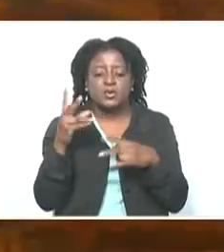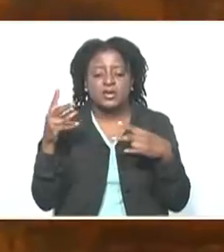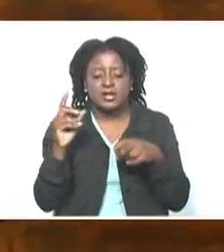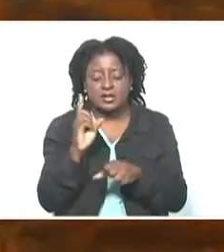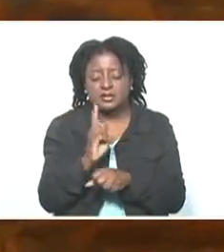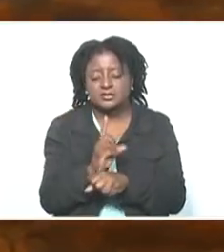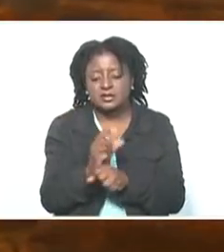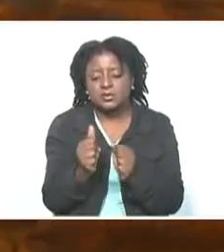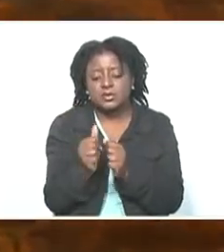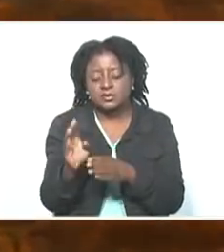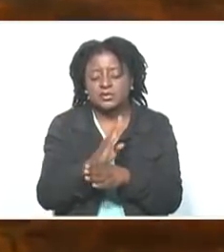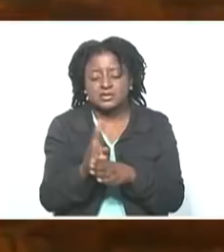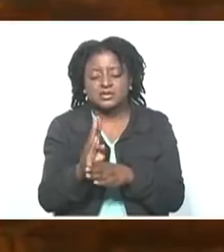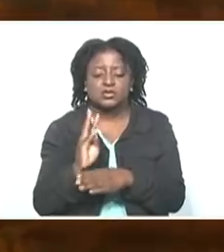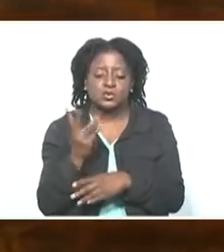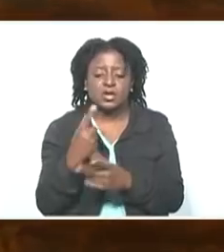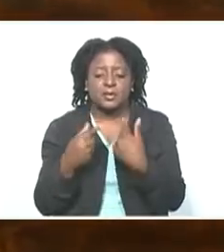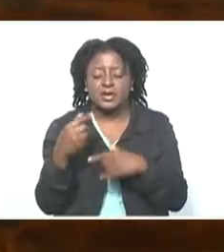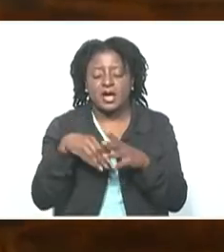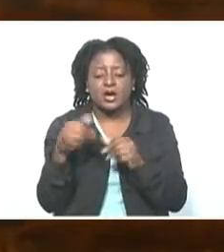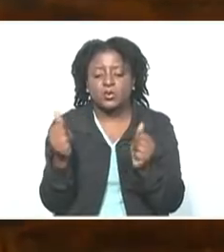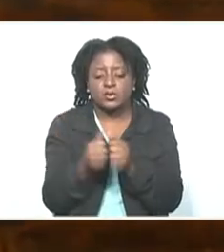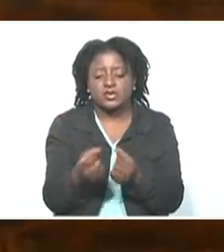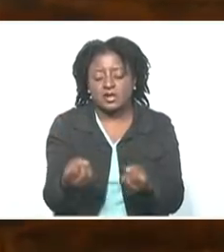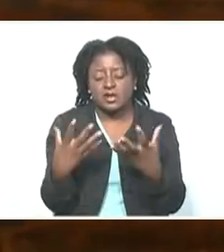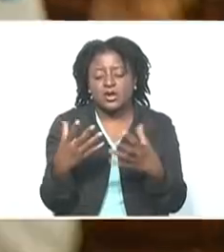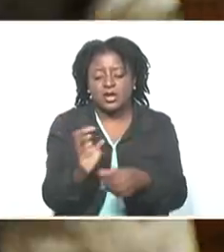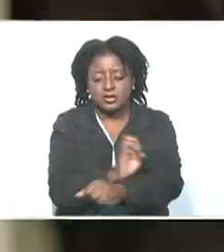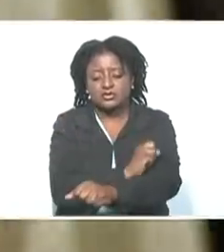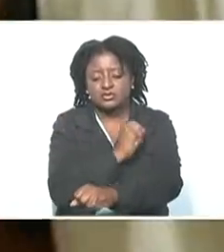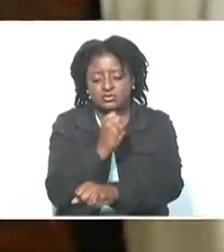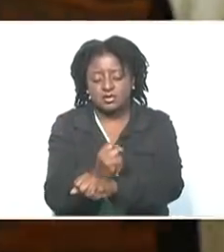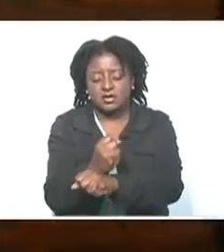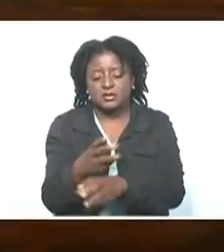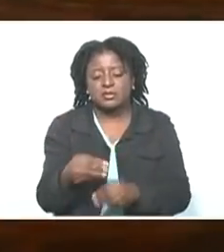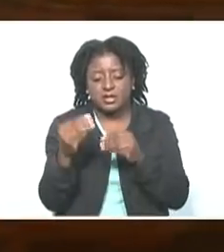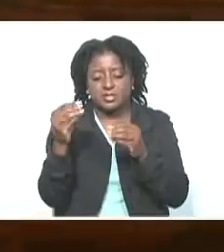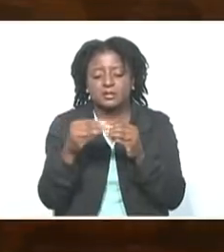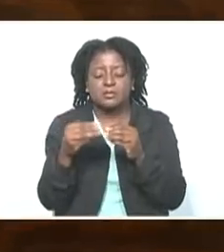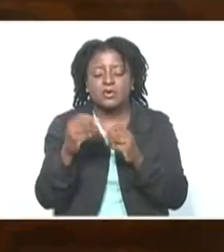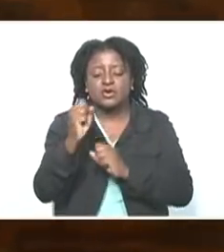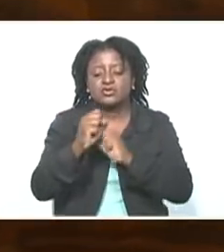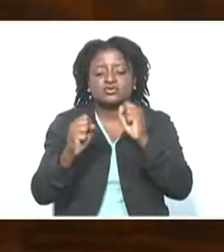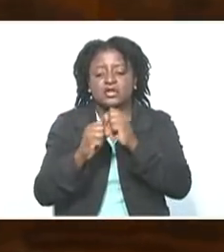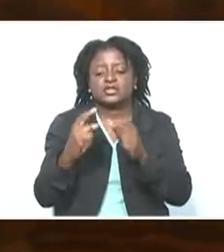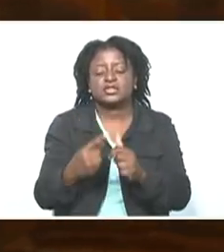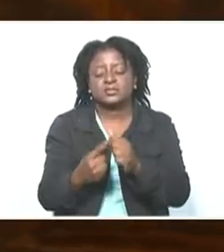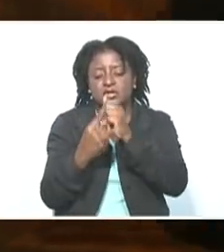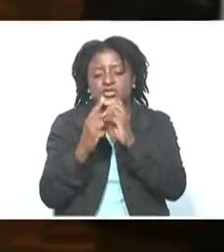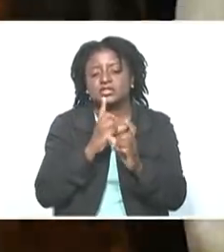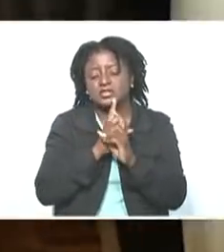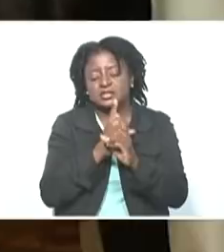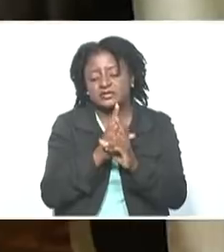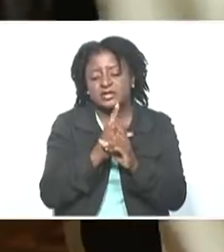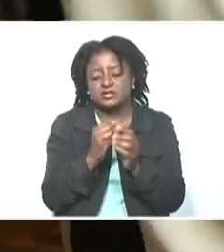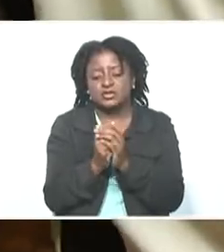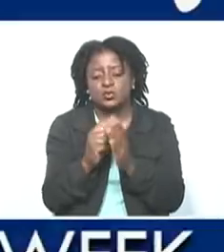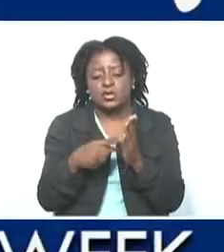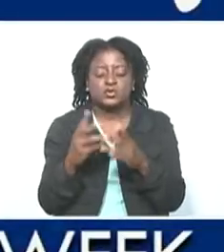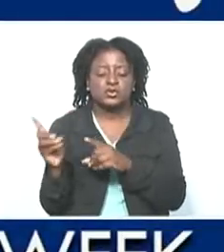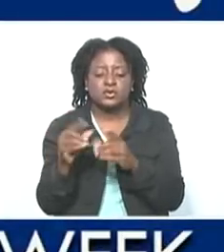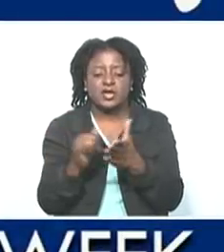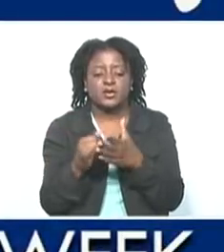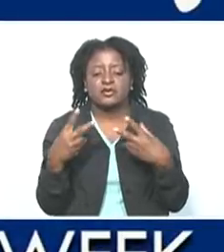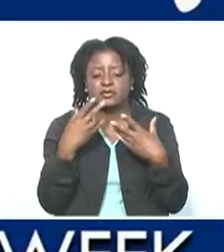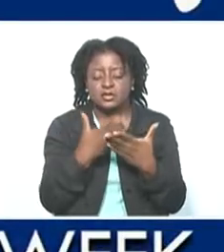We got to come out here with a lot of intensity and, play more structured, especially defensively. Once we can do that, I think we got a good chance of